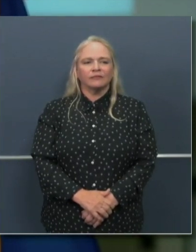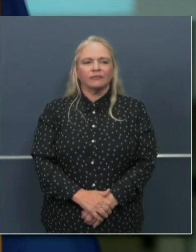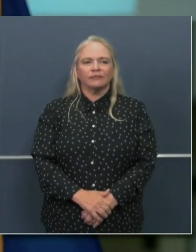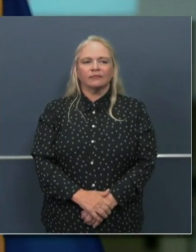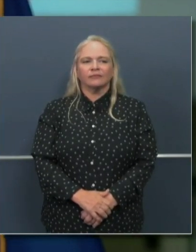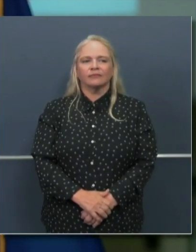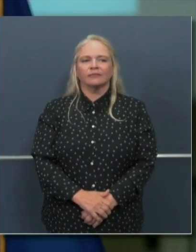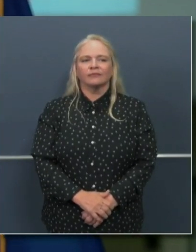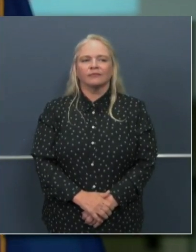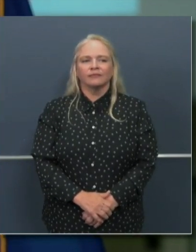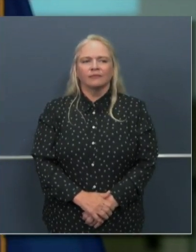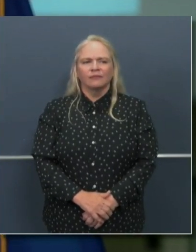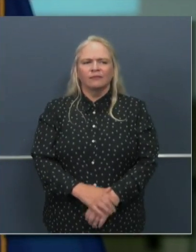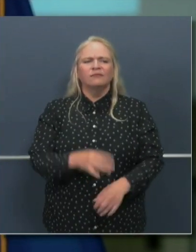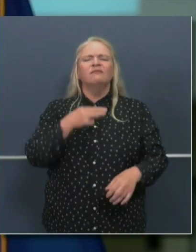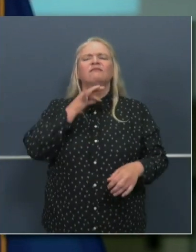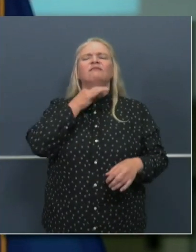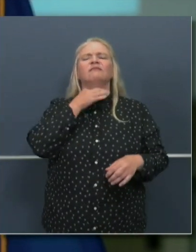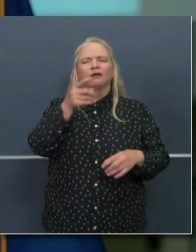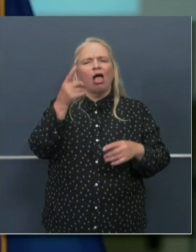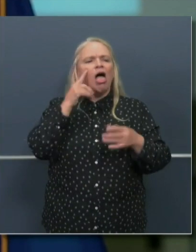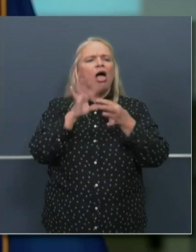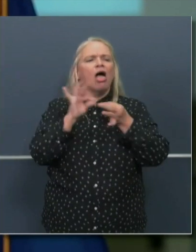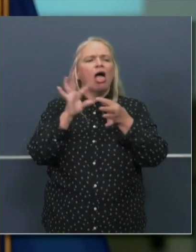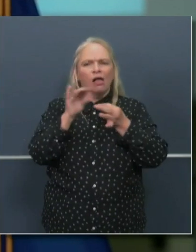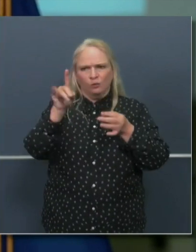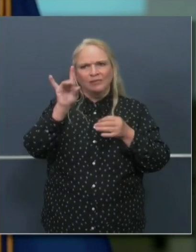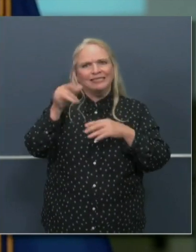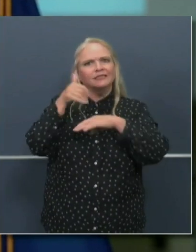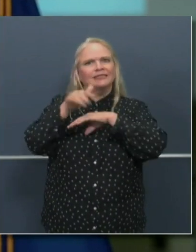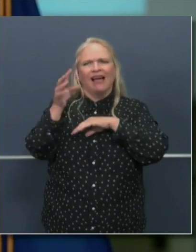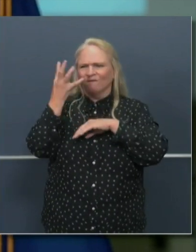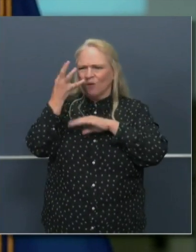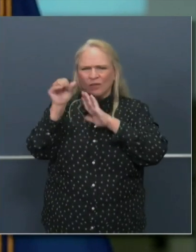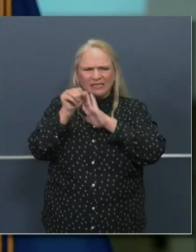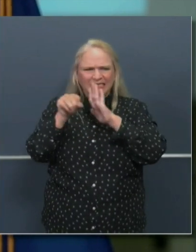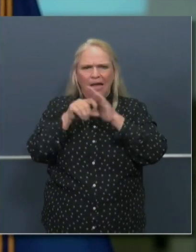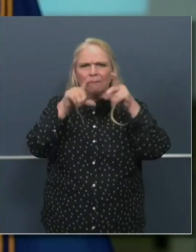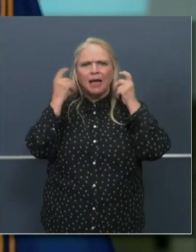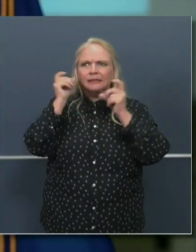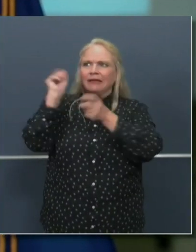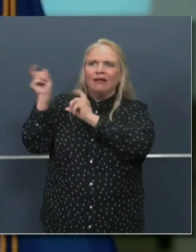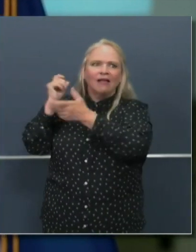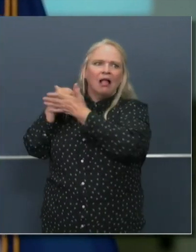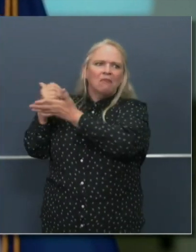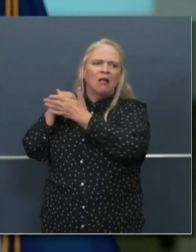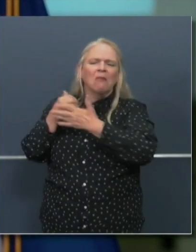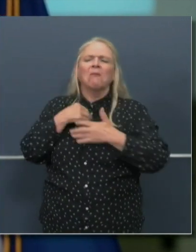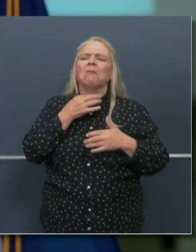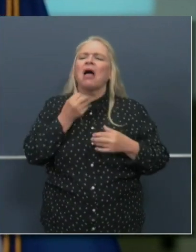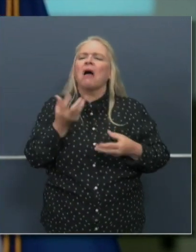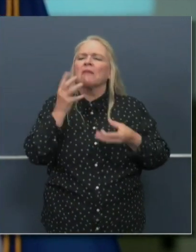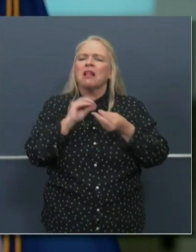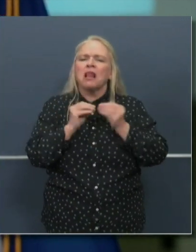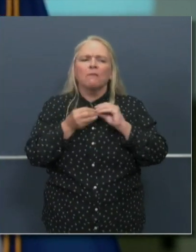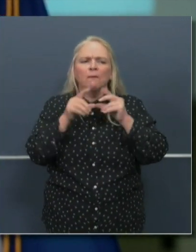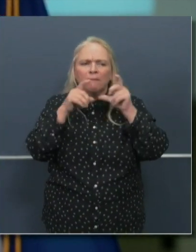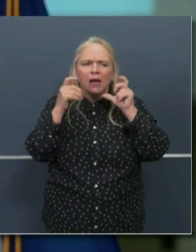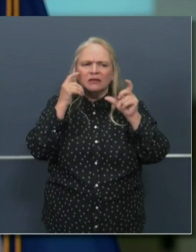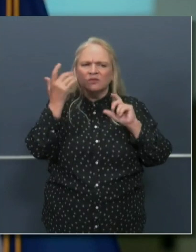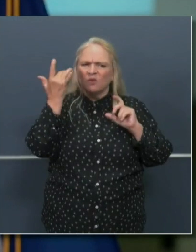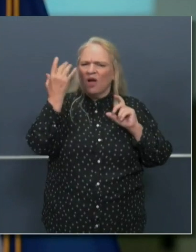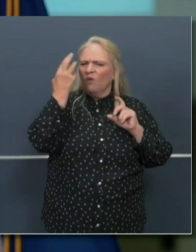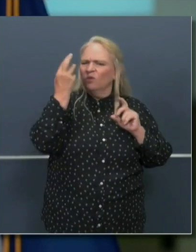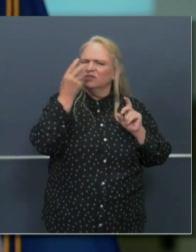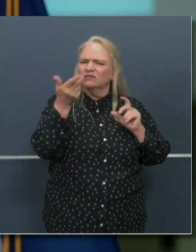how many masks you guys have sent and exactly what threshold in terms of, mask capacity